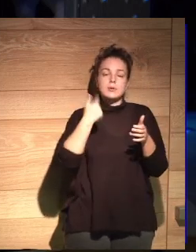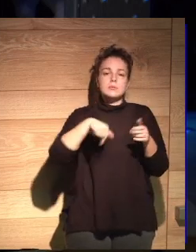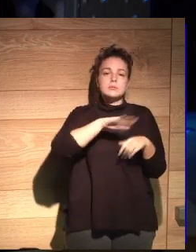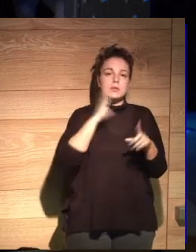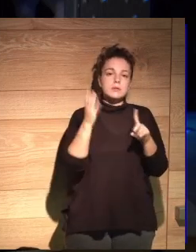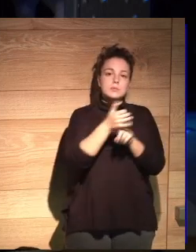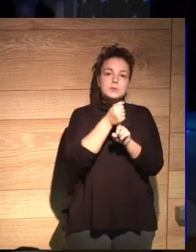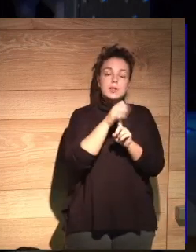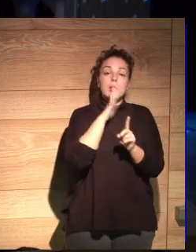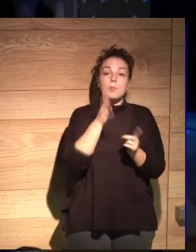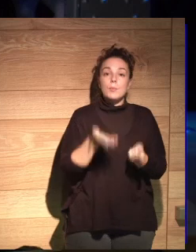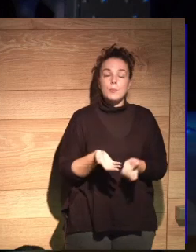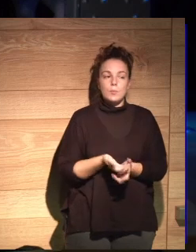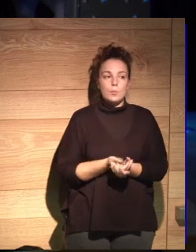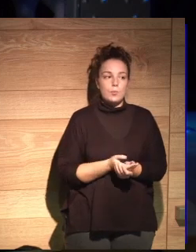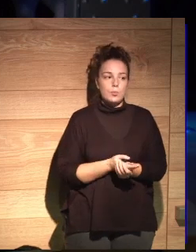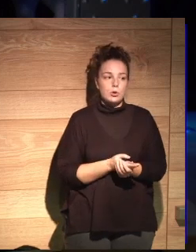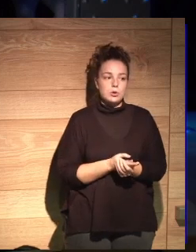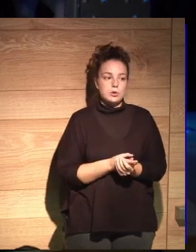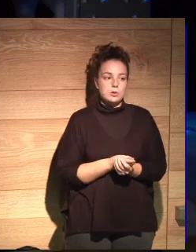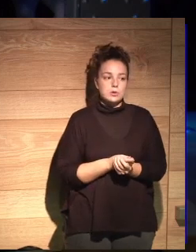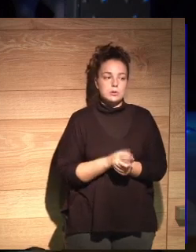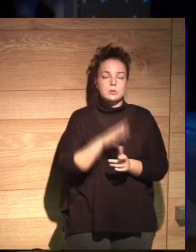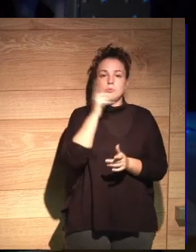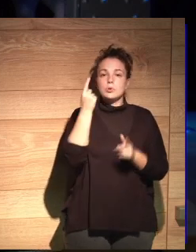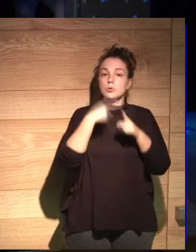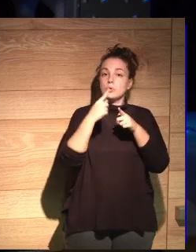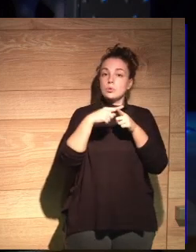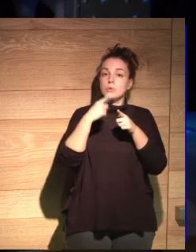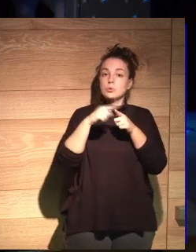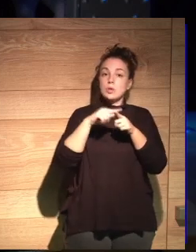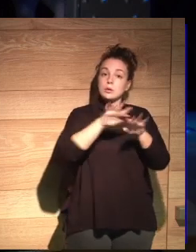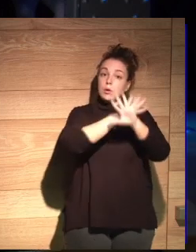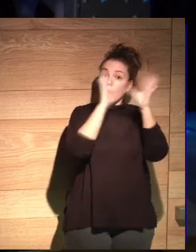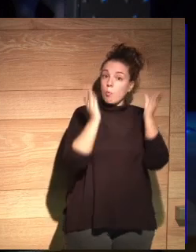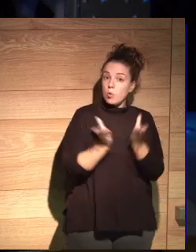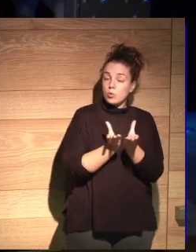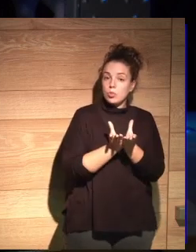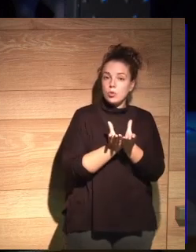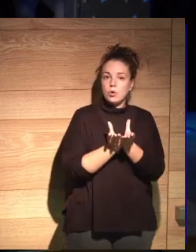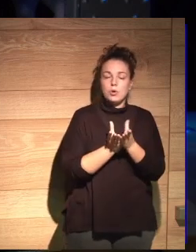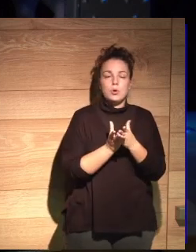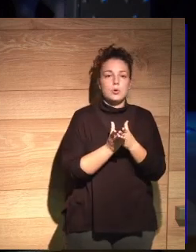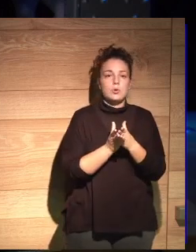recommended reading, because you will notice that many of the elements in that